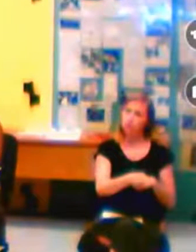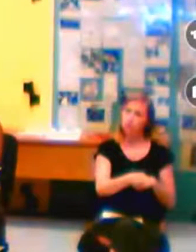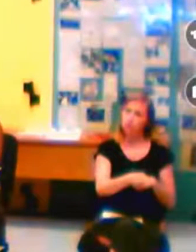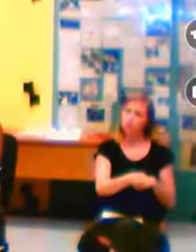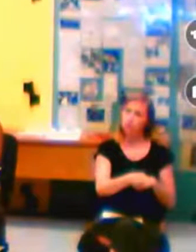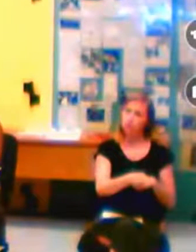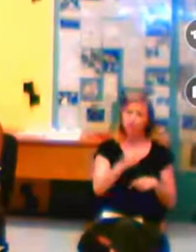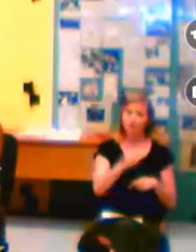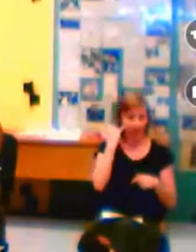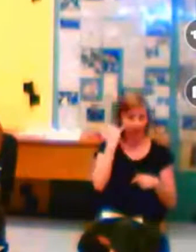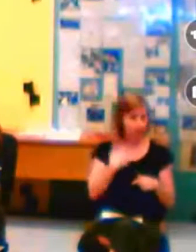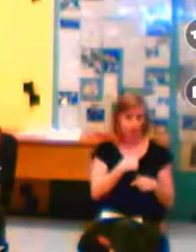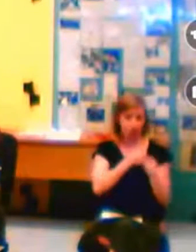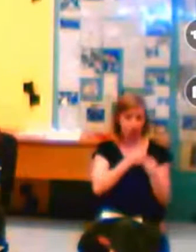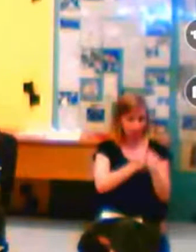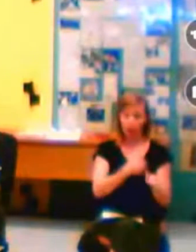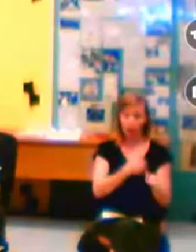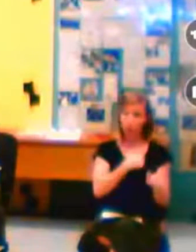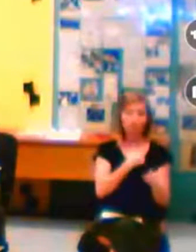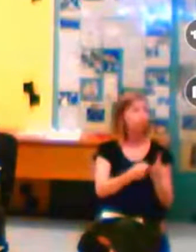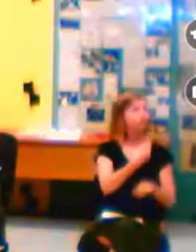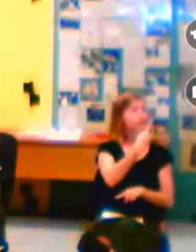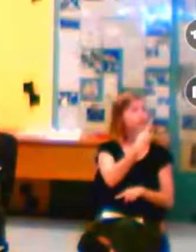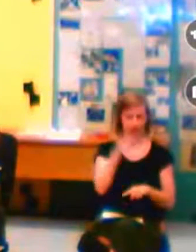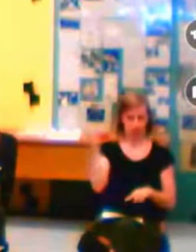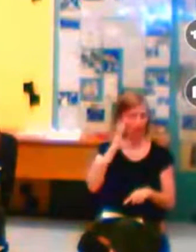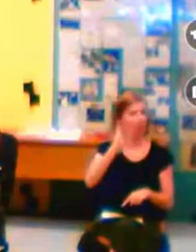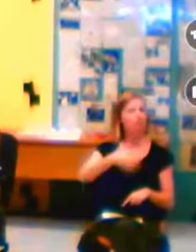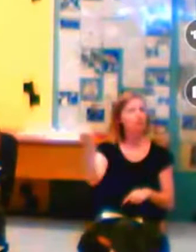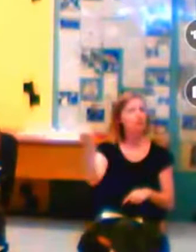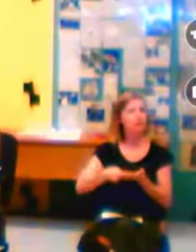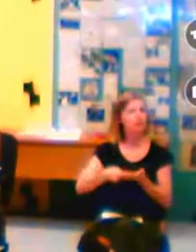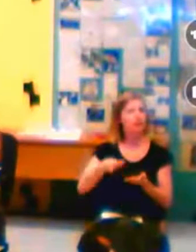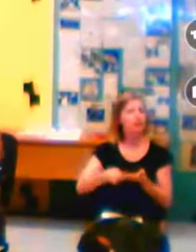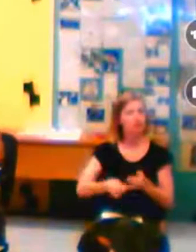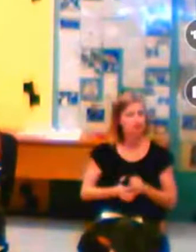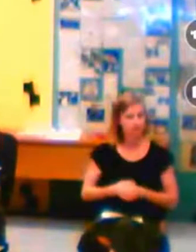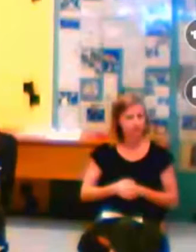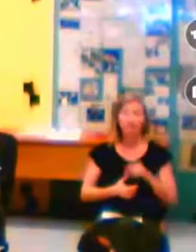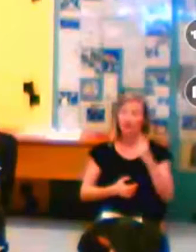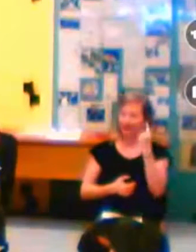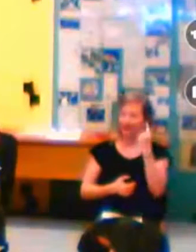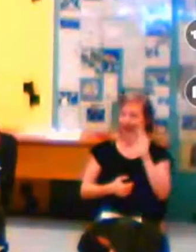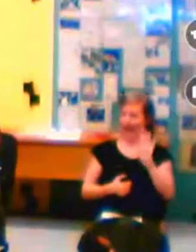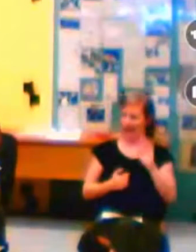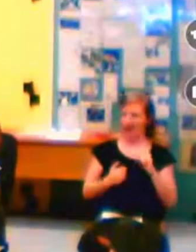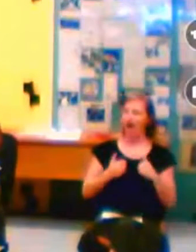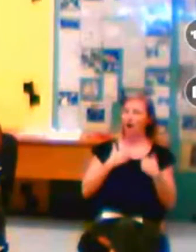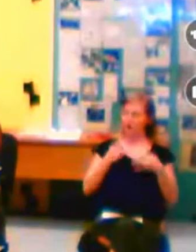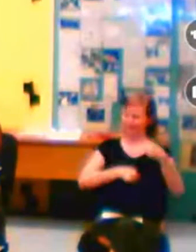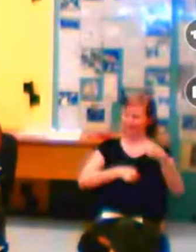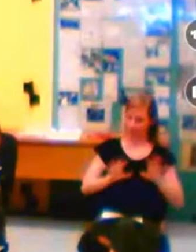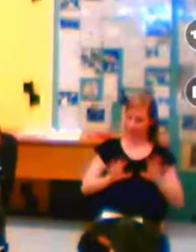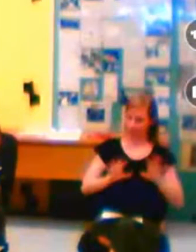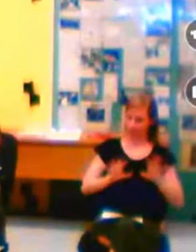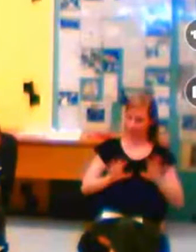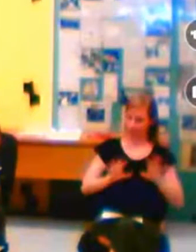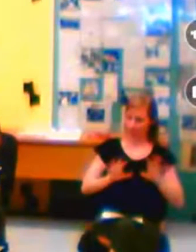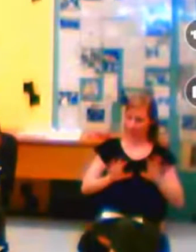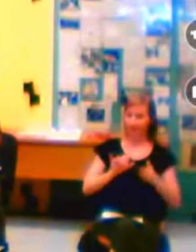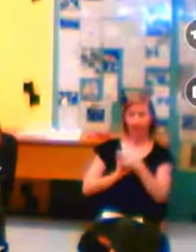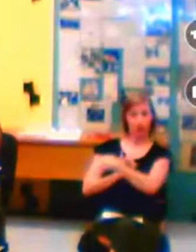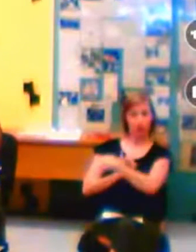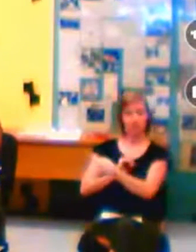So in other words, they would be ensuring that the funds are being used the way they are required to be used, or they take the funds